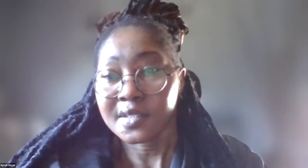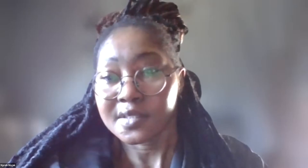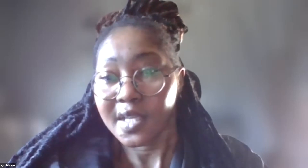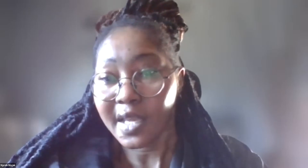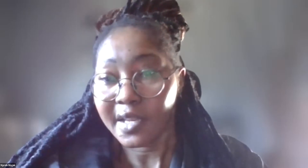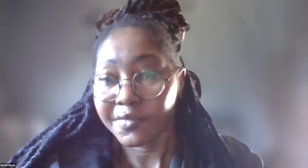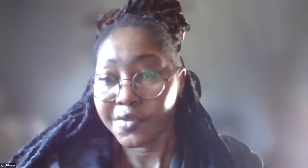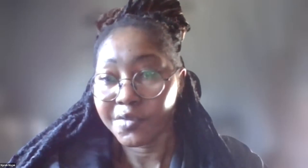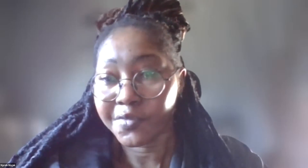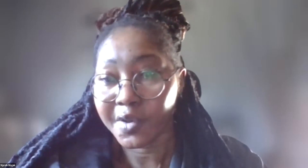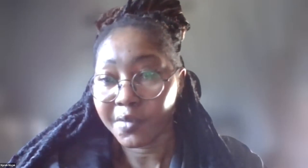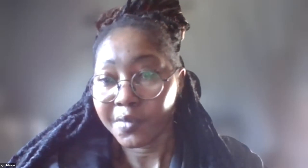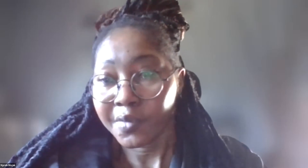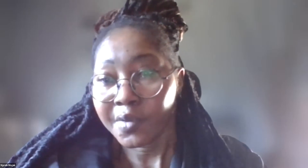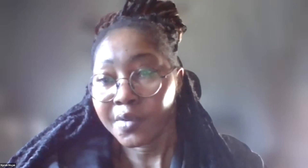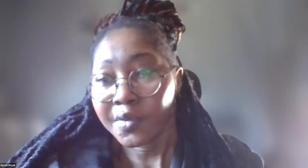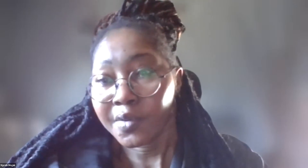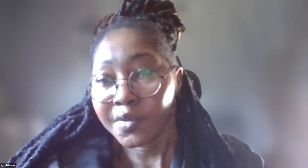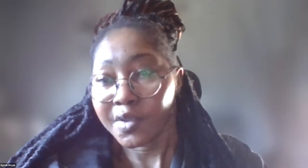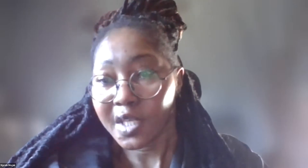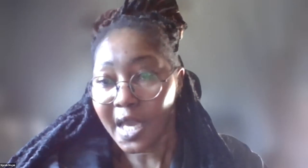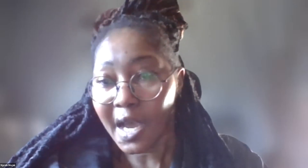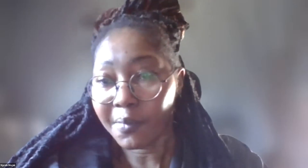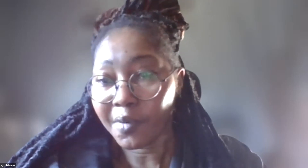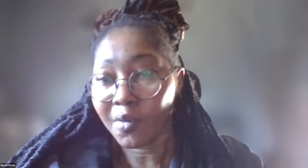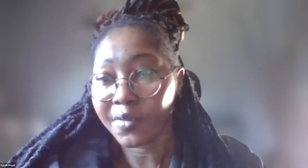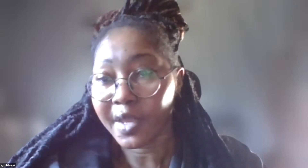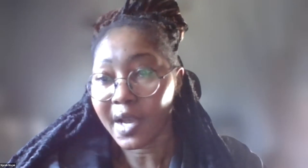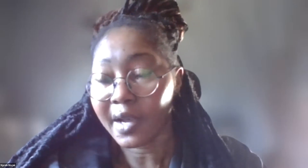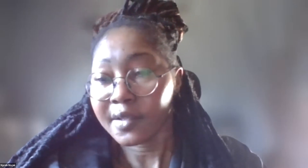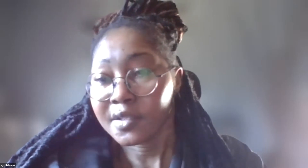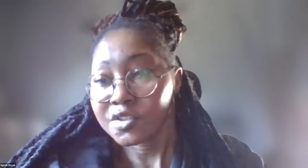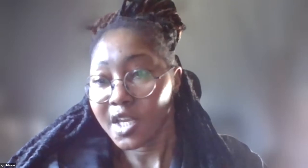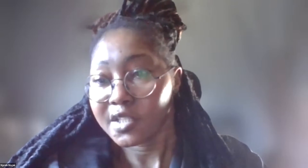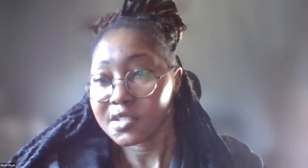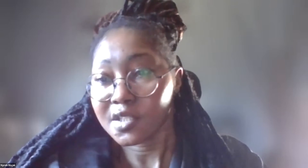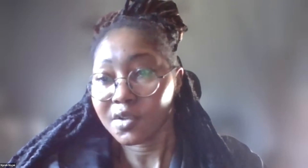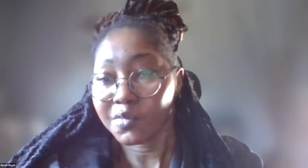always say that if you feel you need help or there are